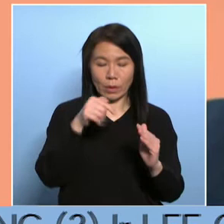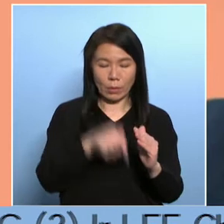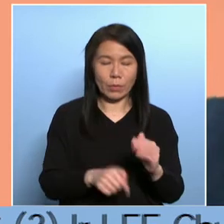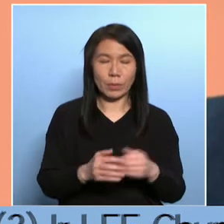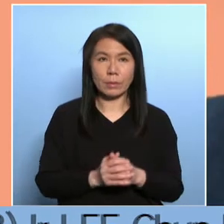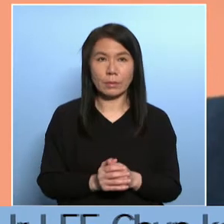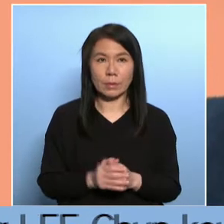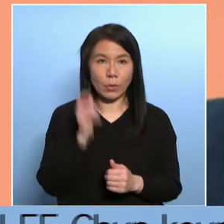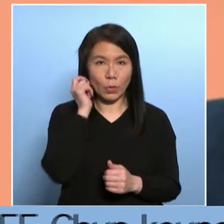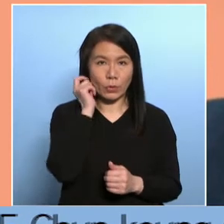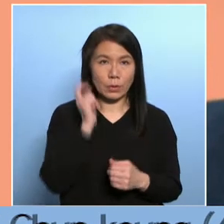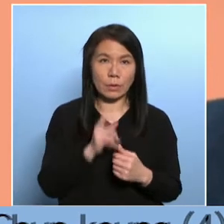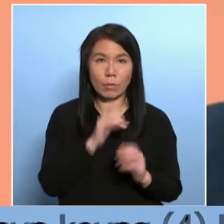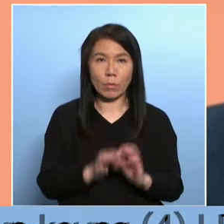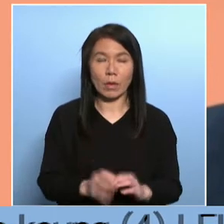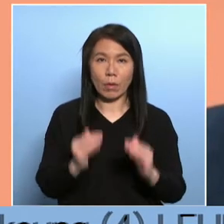This is not something to be trivialized.